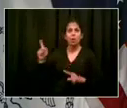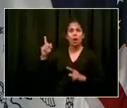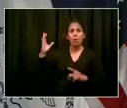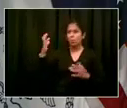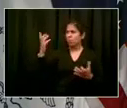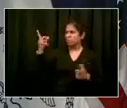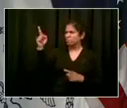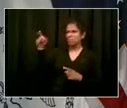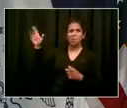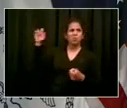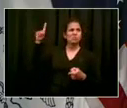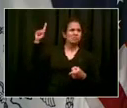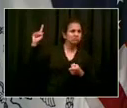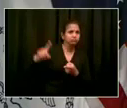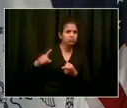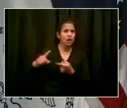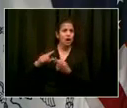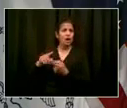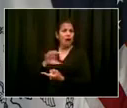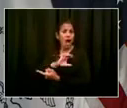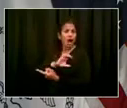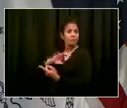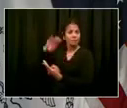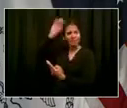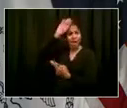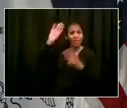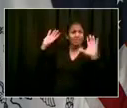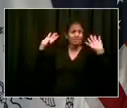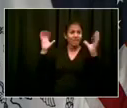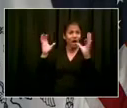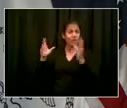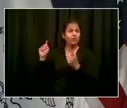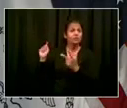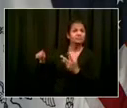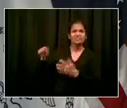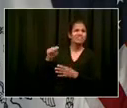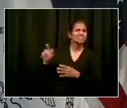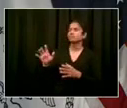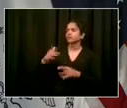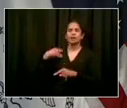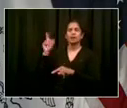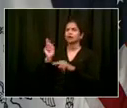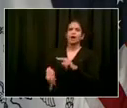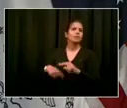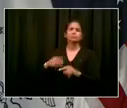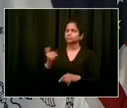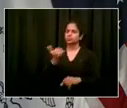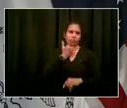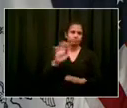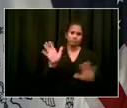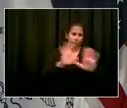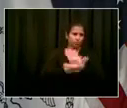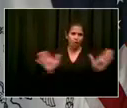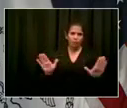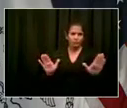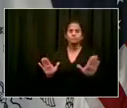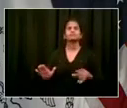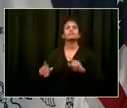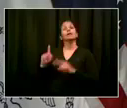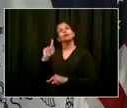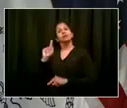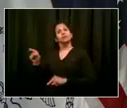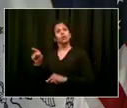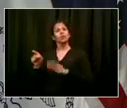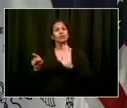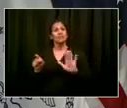the philosophy of the Citizens Budget Commission and a lot of other corporate voices and other voices in this city. And I